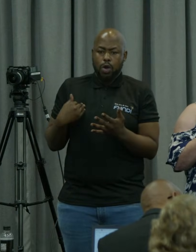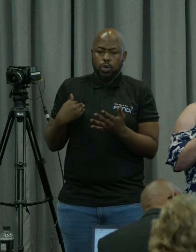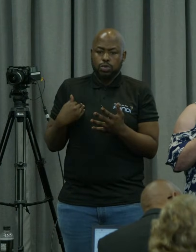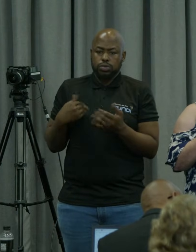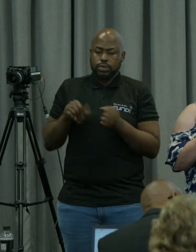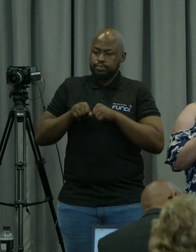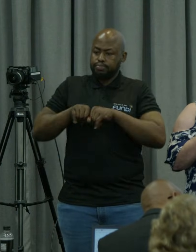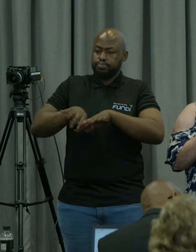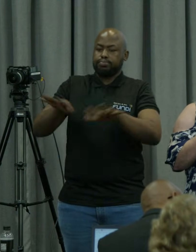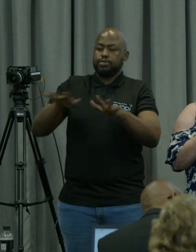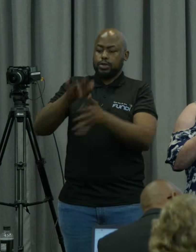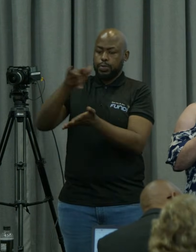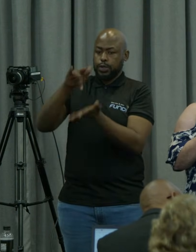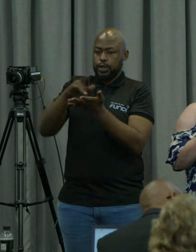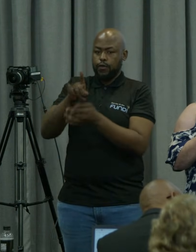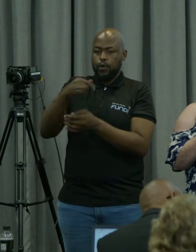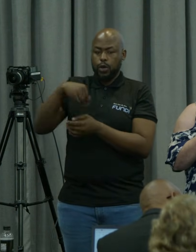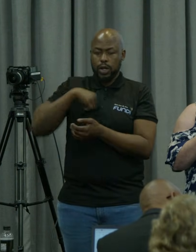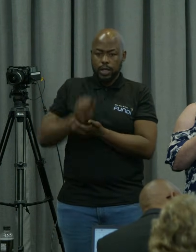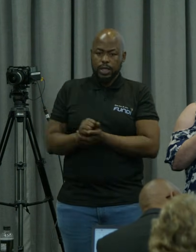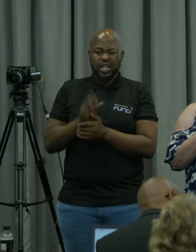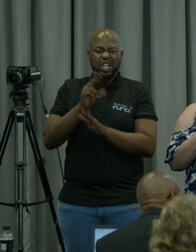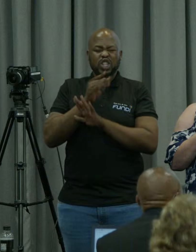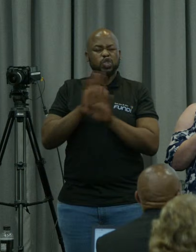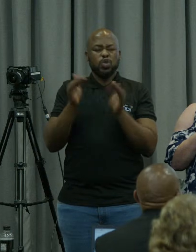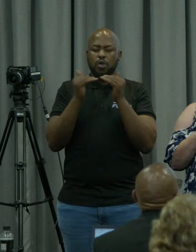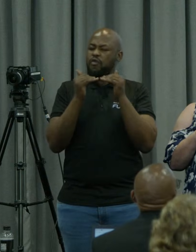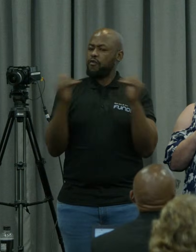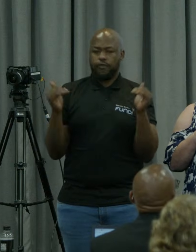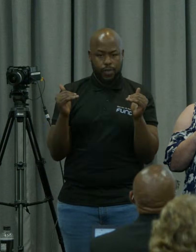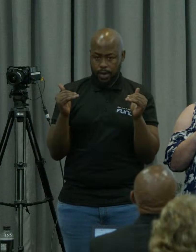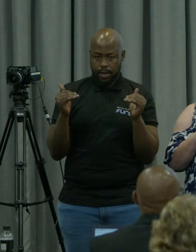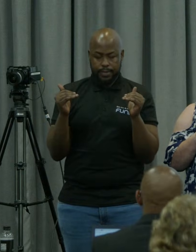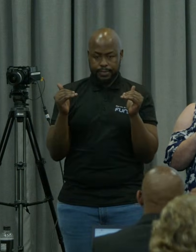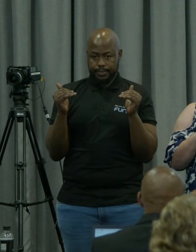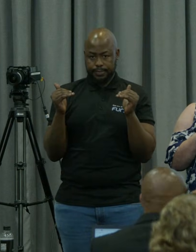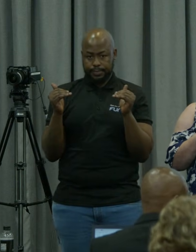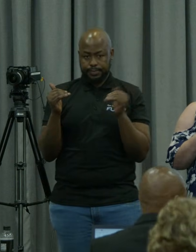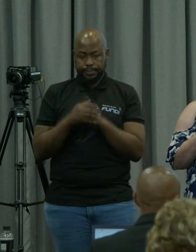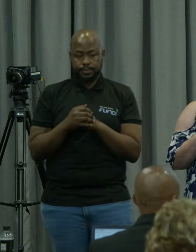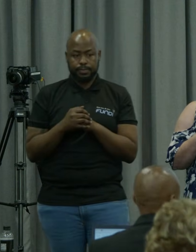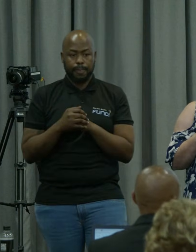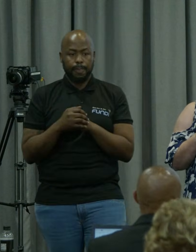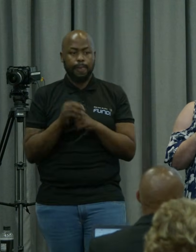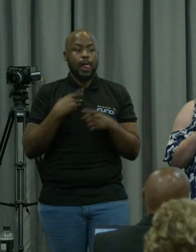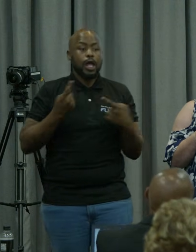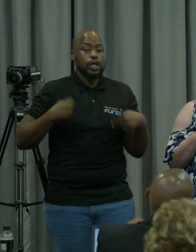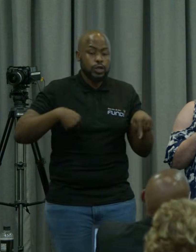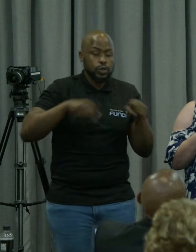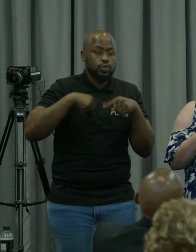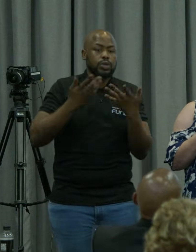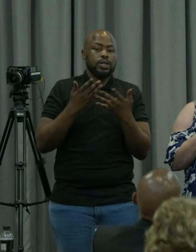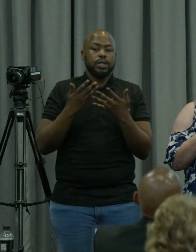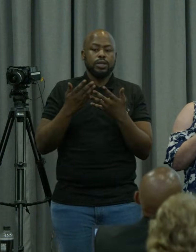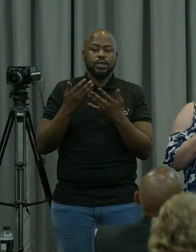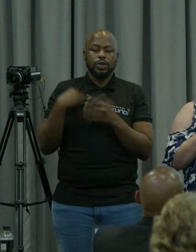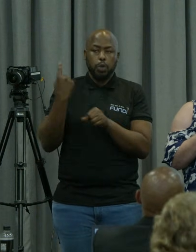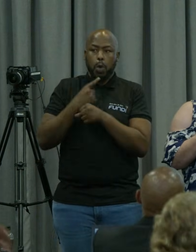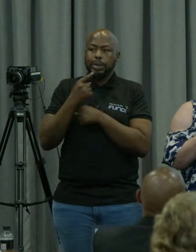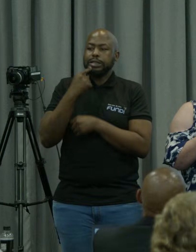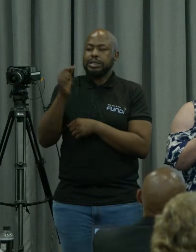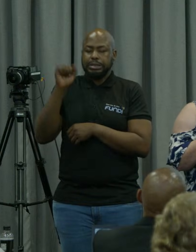at the moment is not really fair and equitable, as we claim it